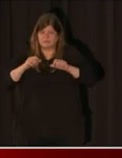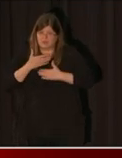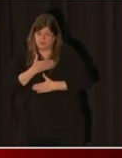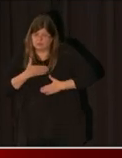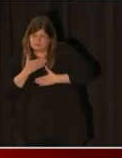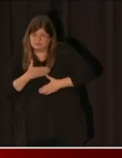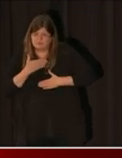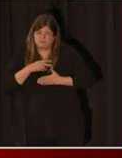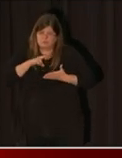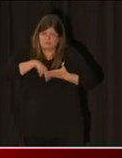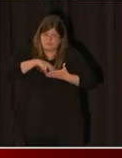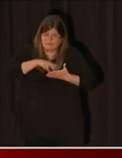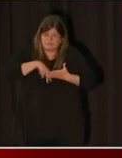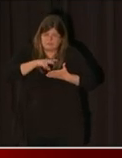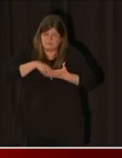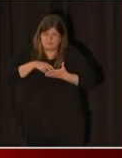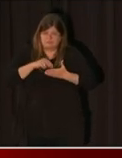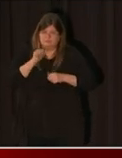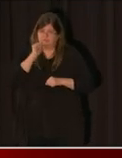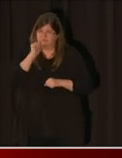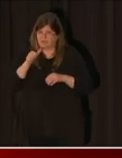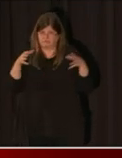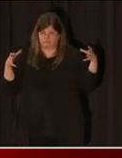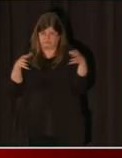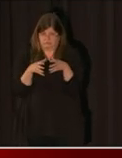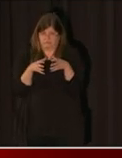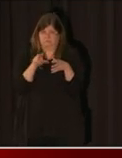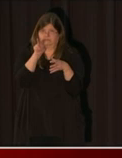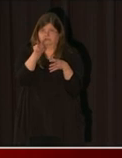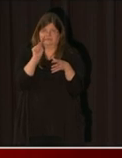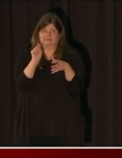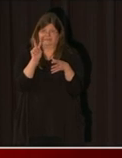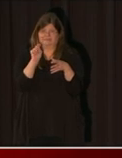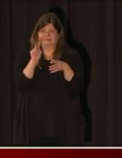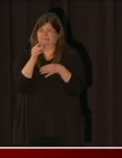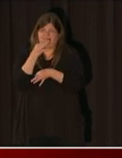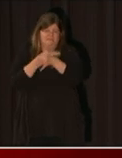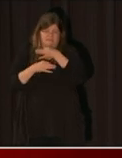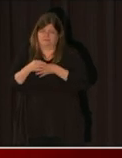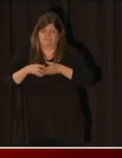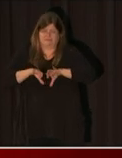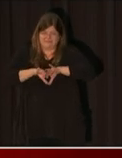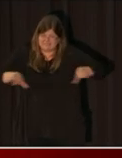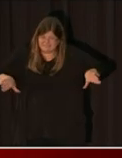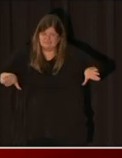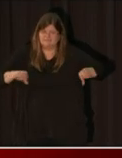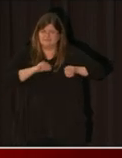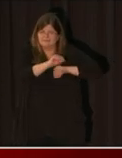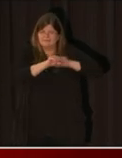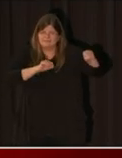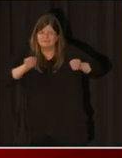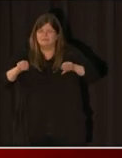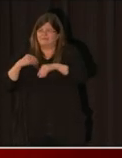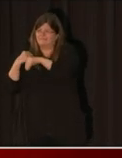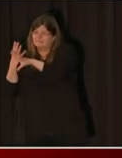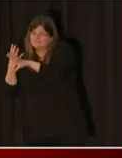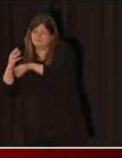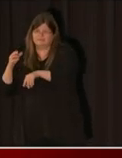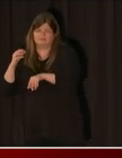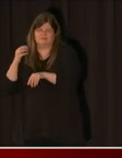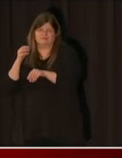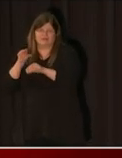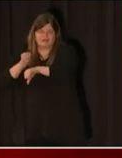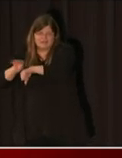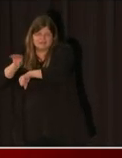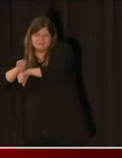in providing free telephonic access to counsel, and calling in experts for hygiene advice and deep